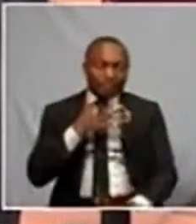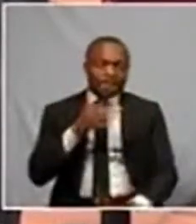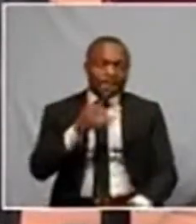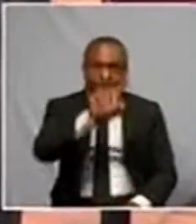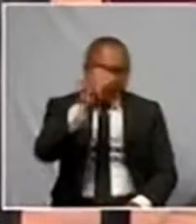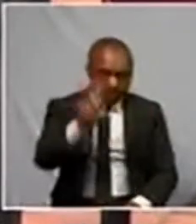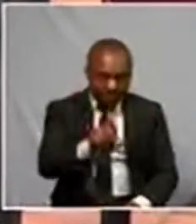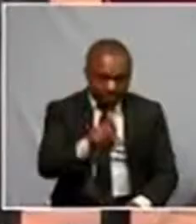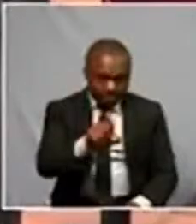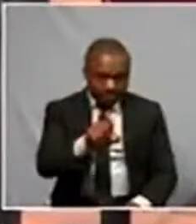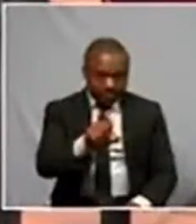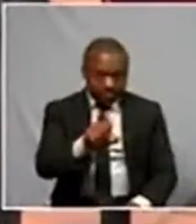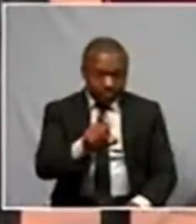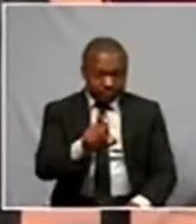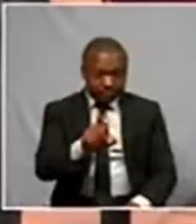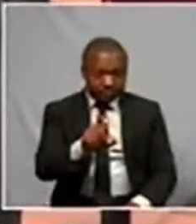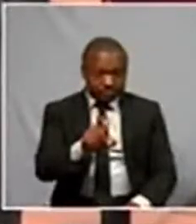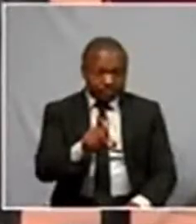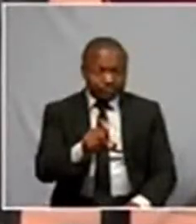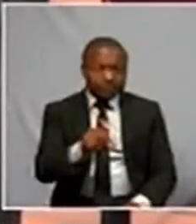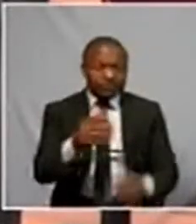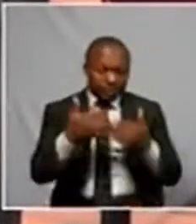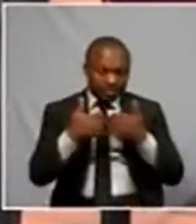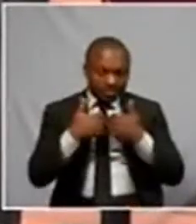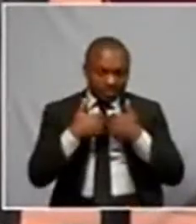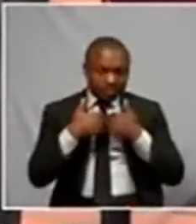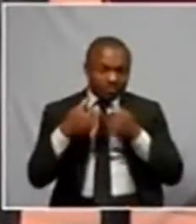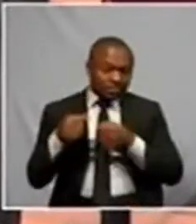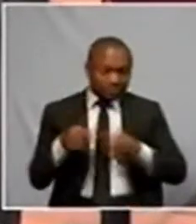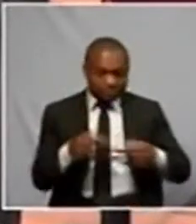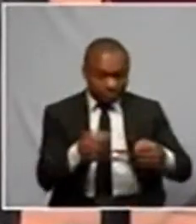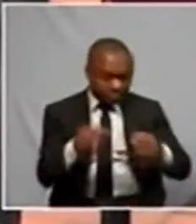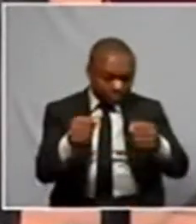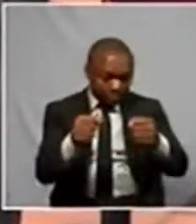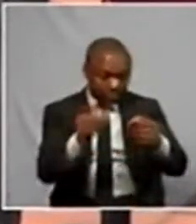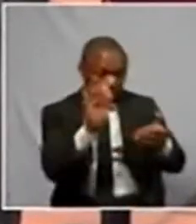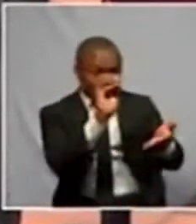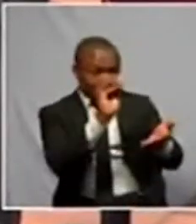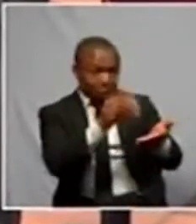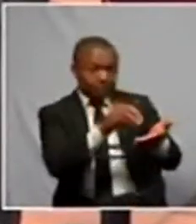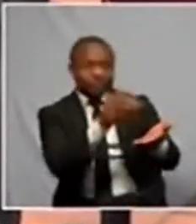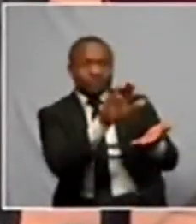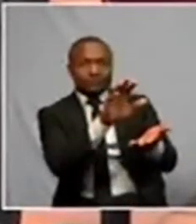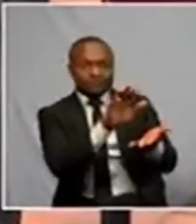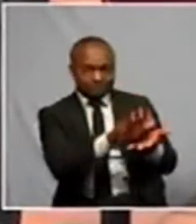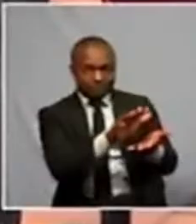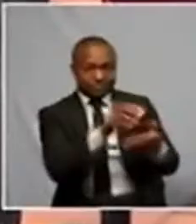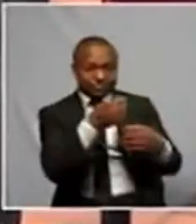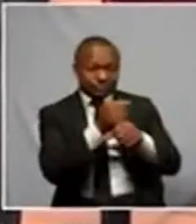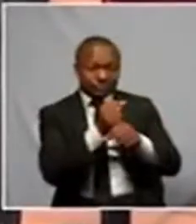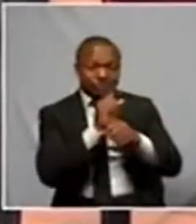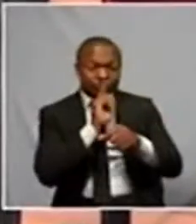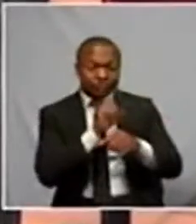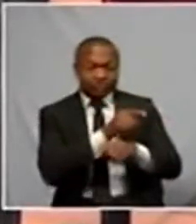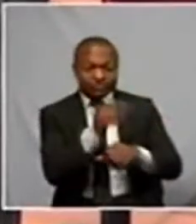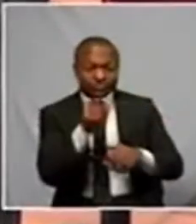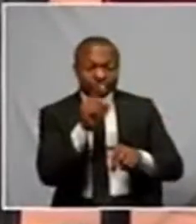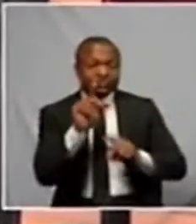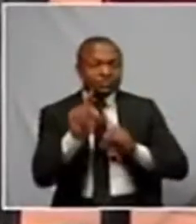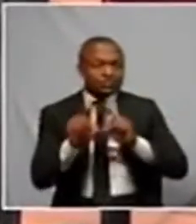a deliberate funding or a system or a measure that is going to be put in place to ensure that our people